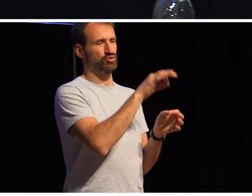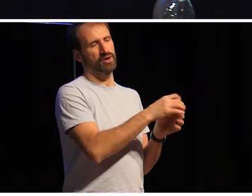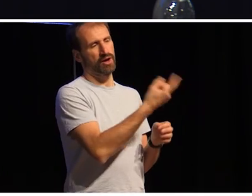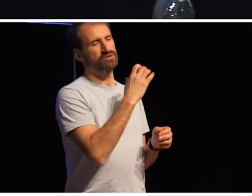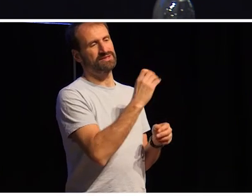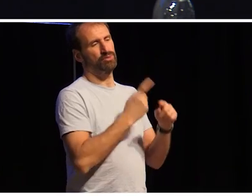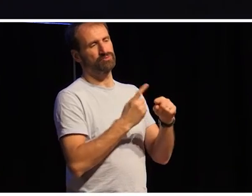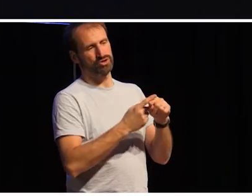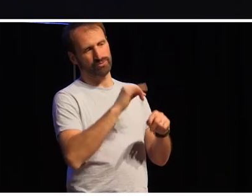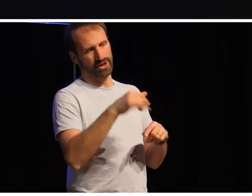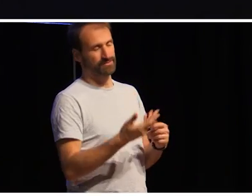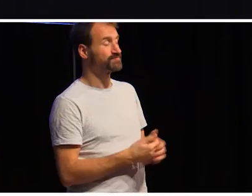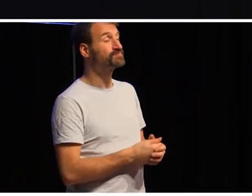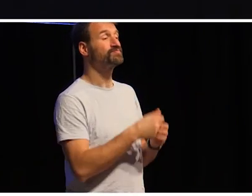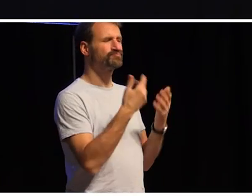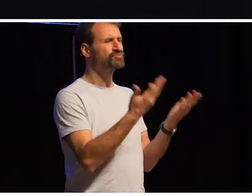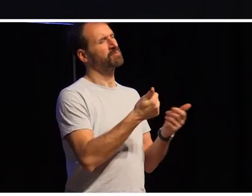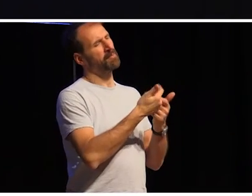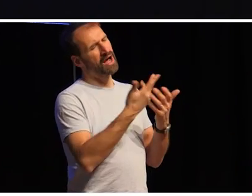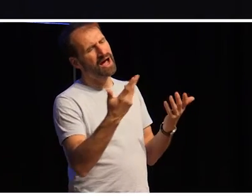have a couple of JavaScript samples